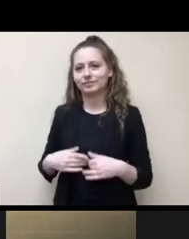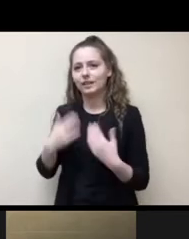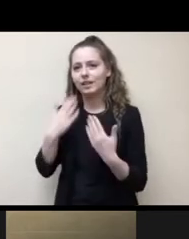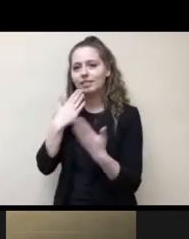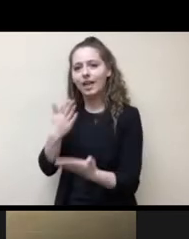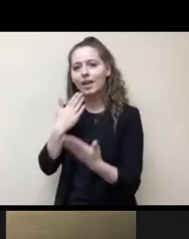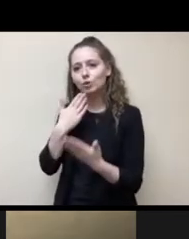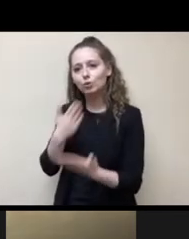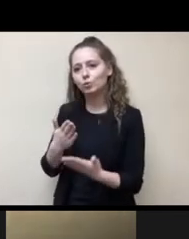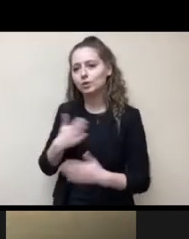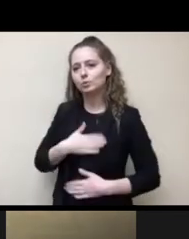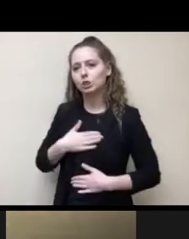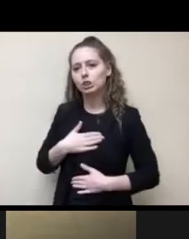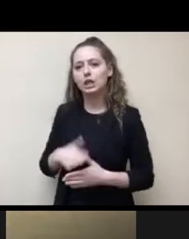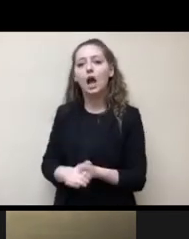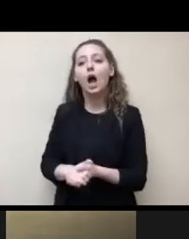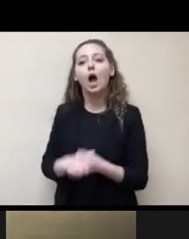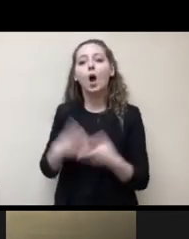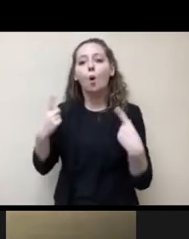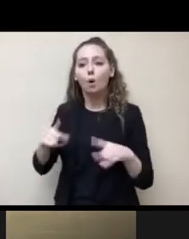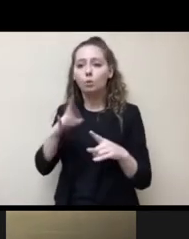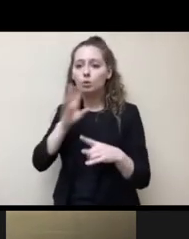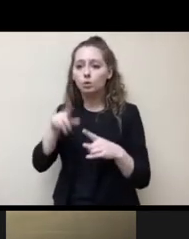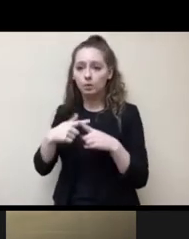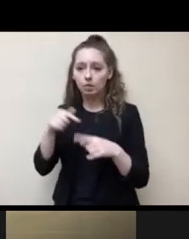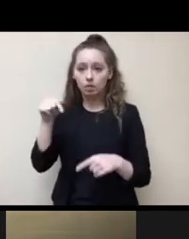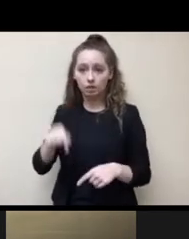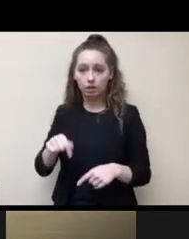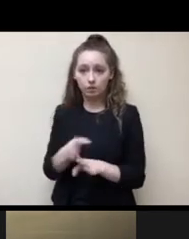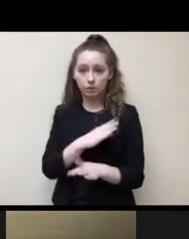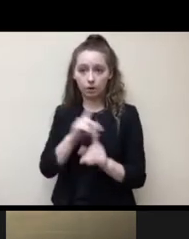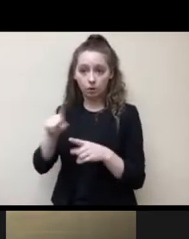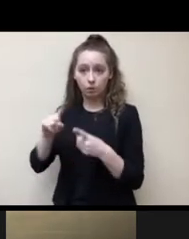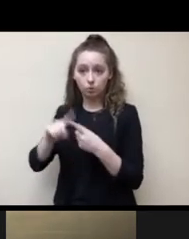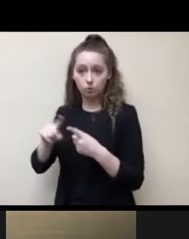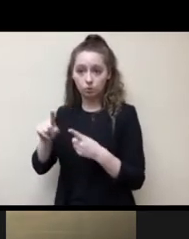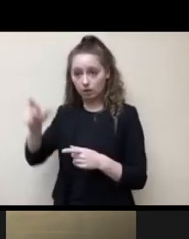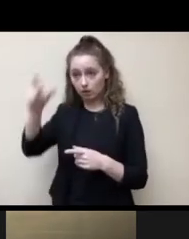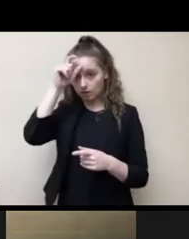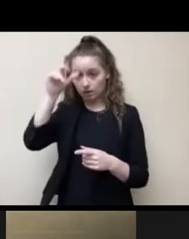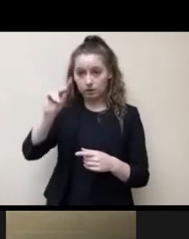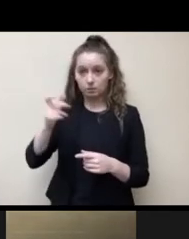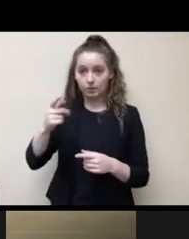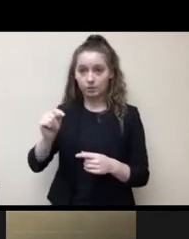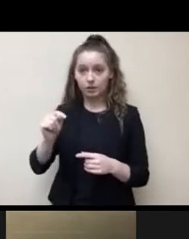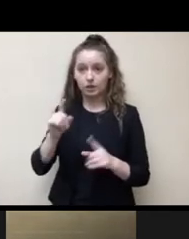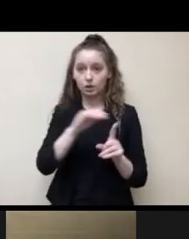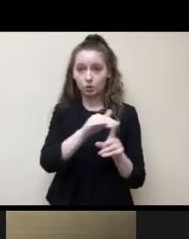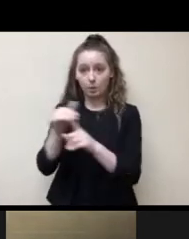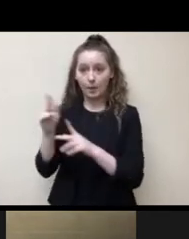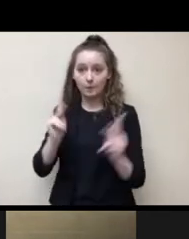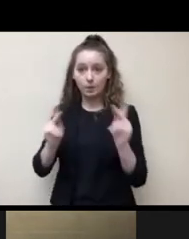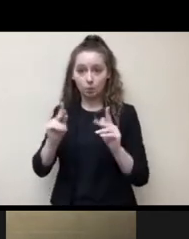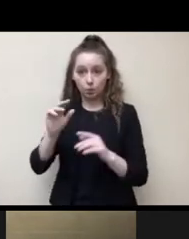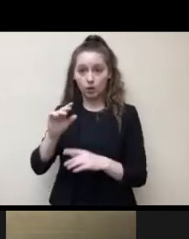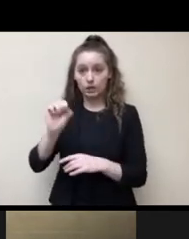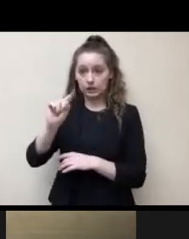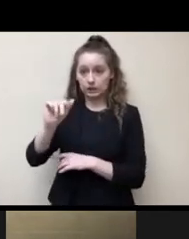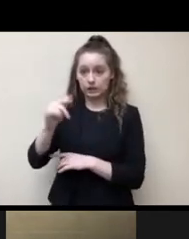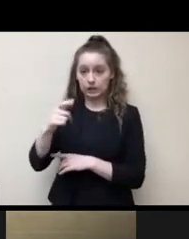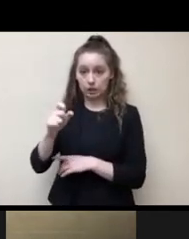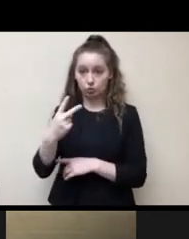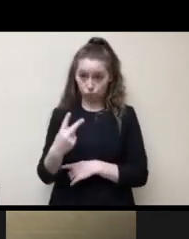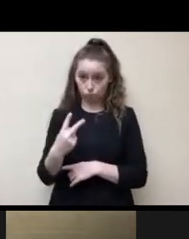Appreciate it. While we're talking about this and before I go to the fire department, I want to remind people we're in stage two. We'll quickly go through